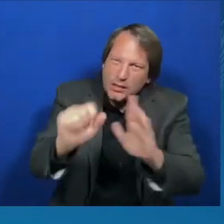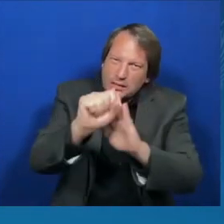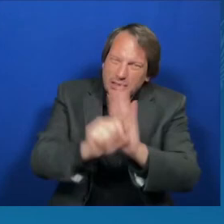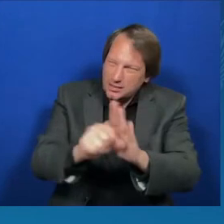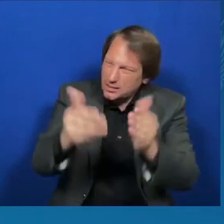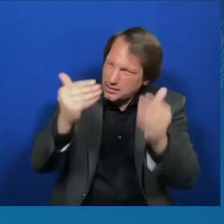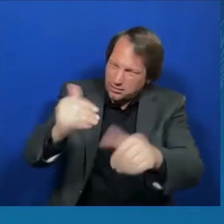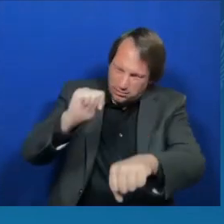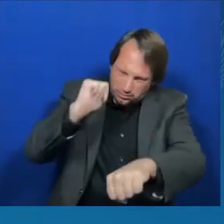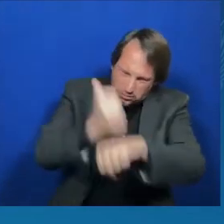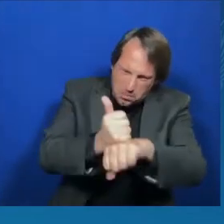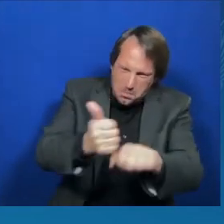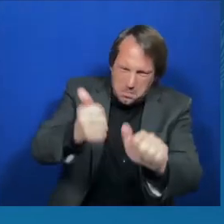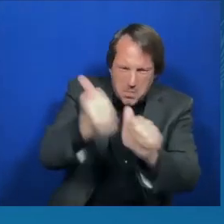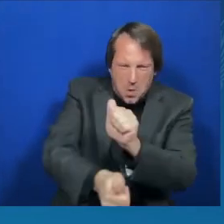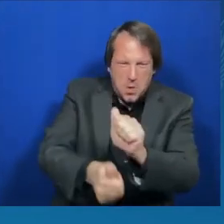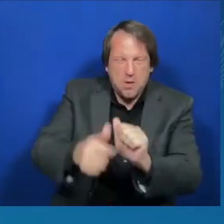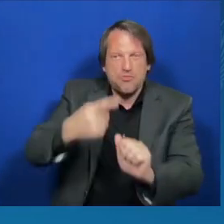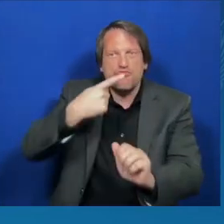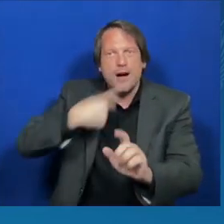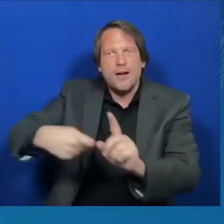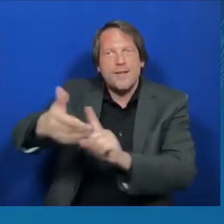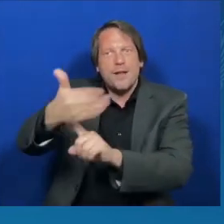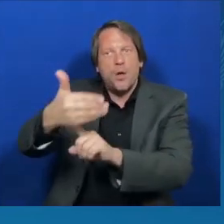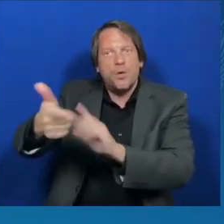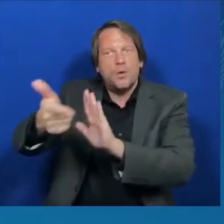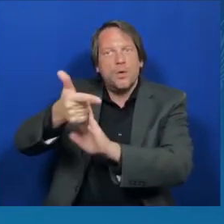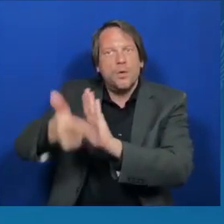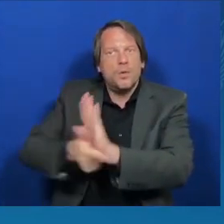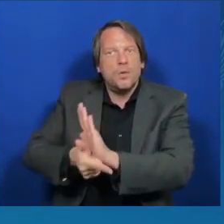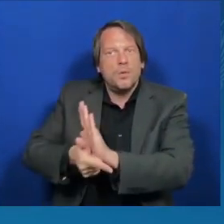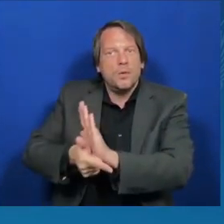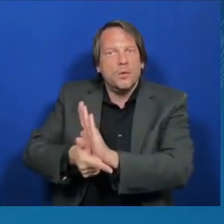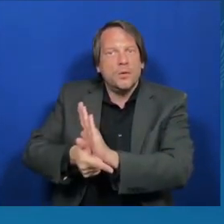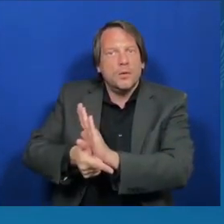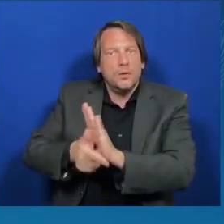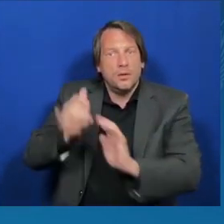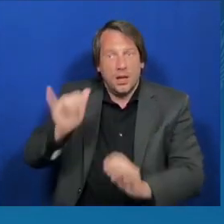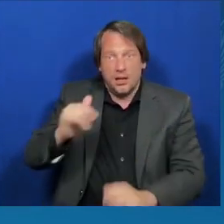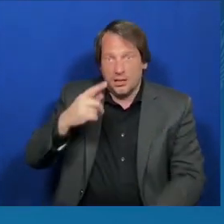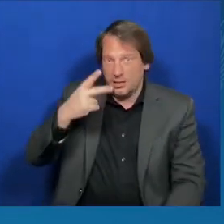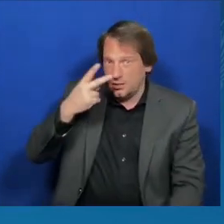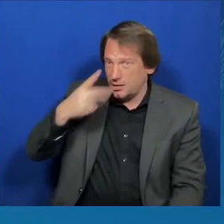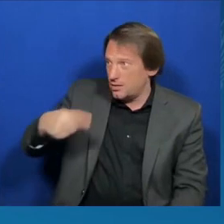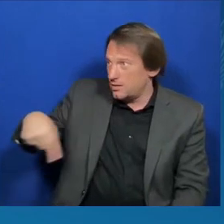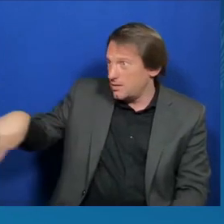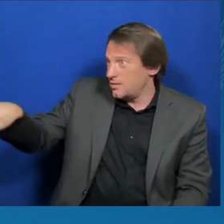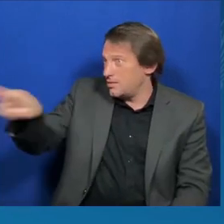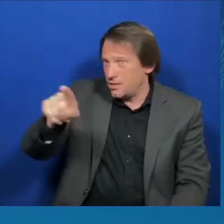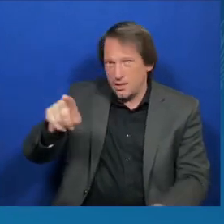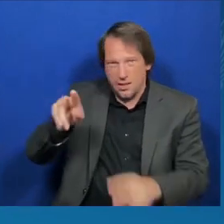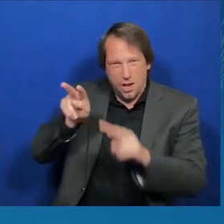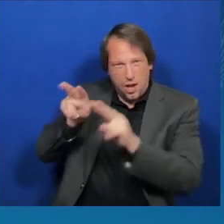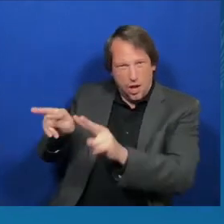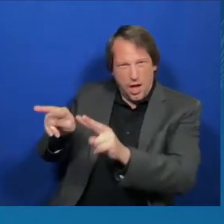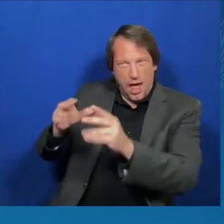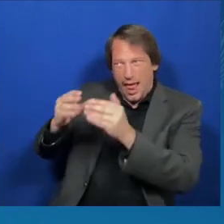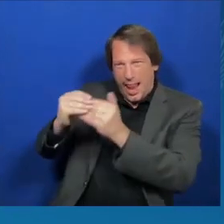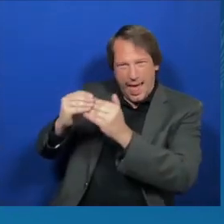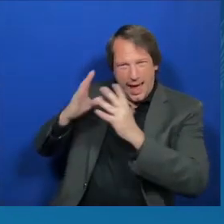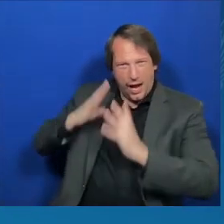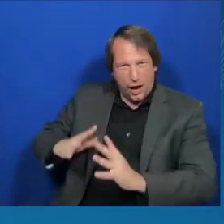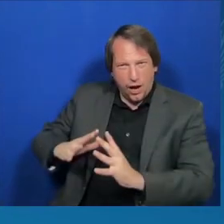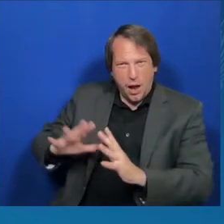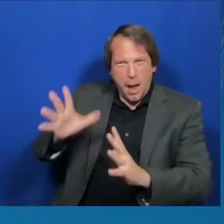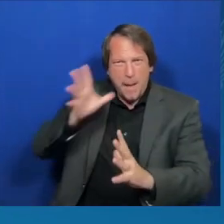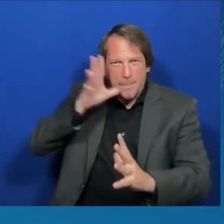See how these leaders and these parents, through their advocacy born out of tragedy, have changed some of the